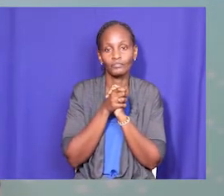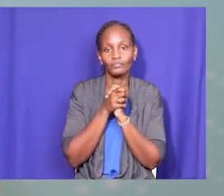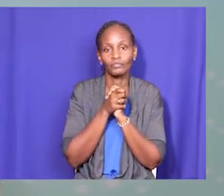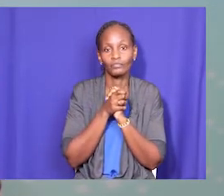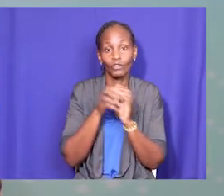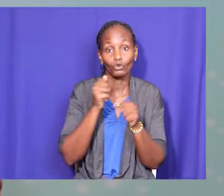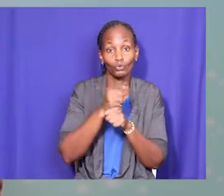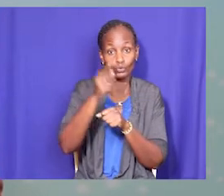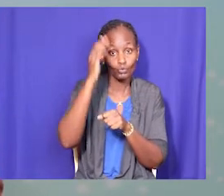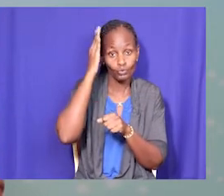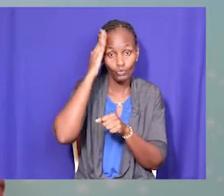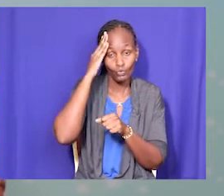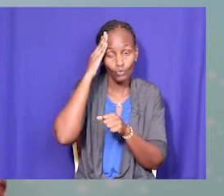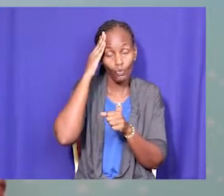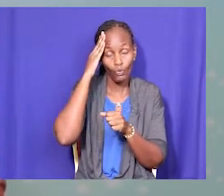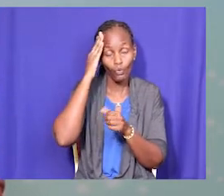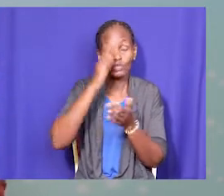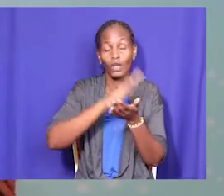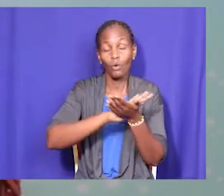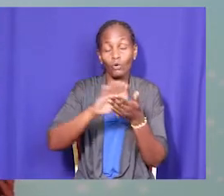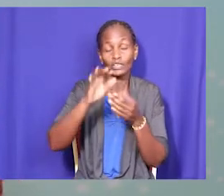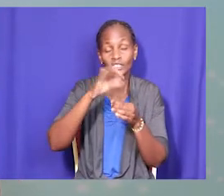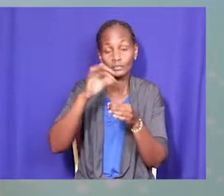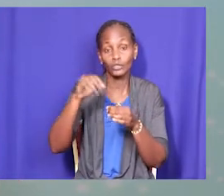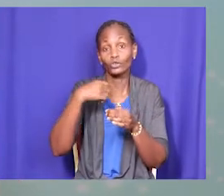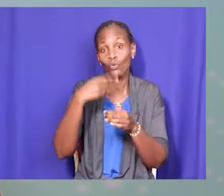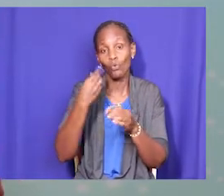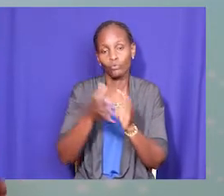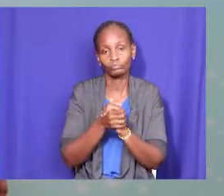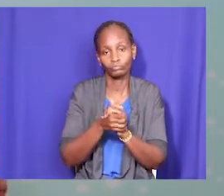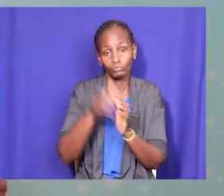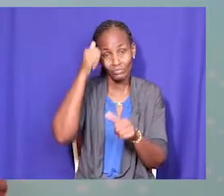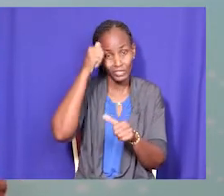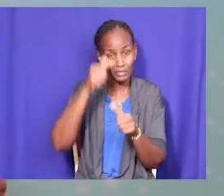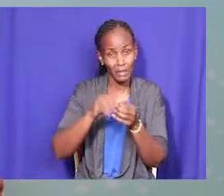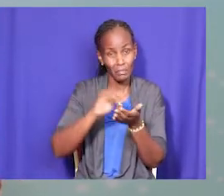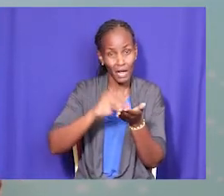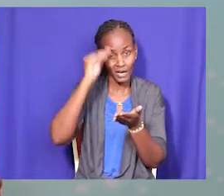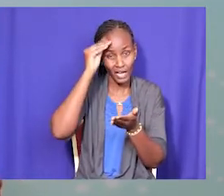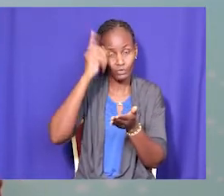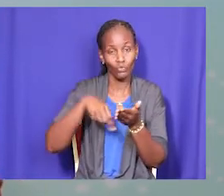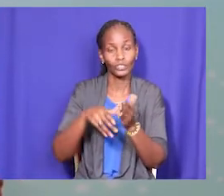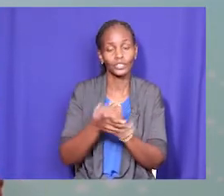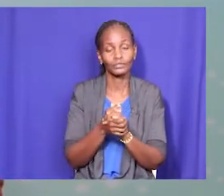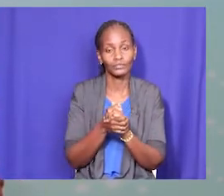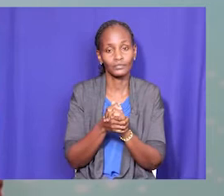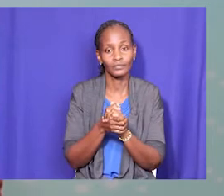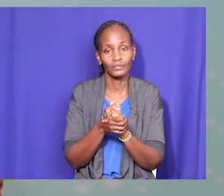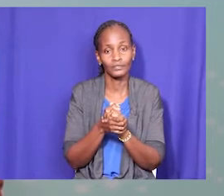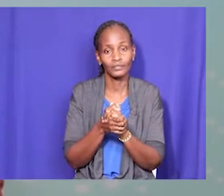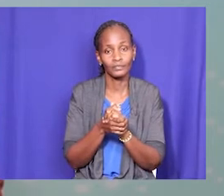Do you know what the Holy Spirit is? Do you remember what we learned?